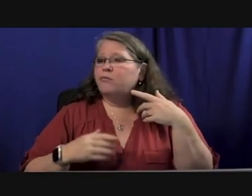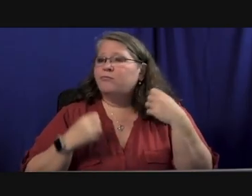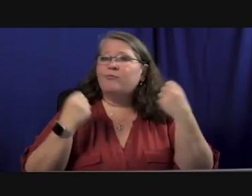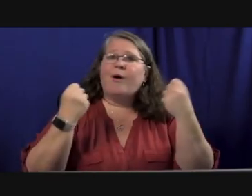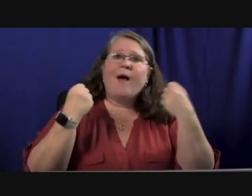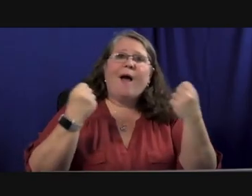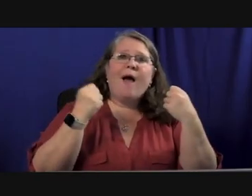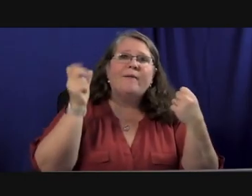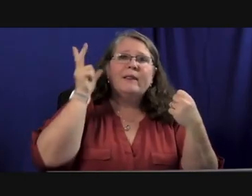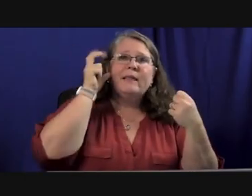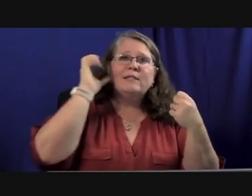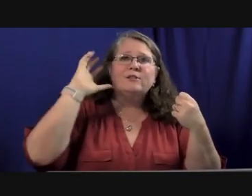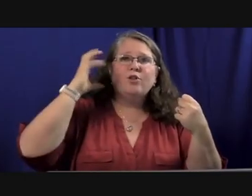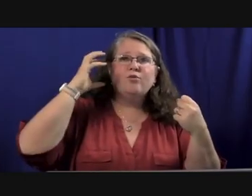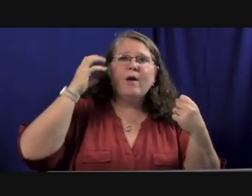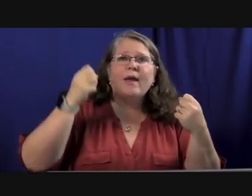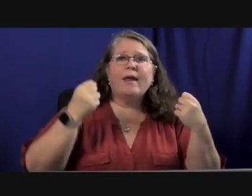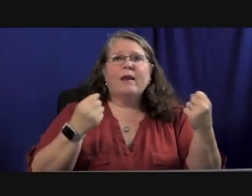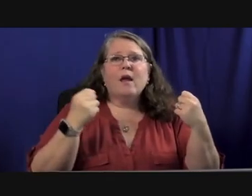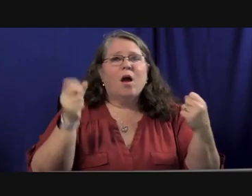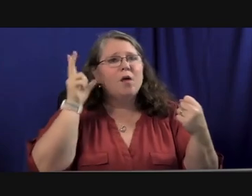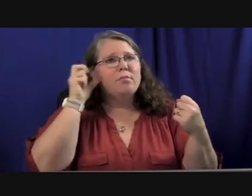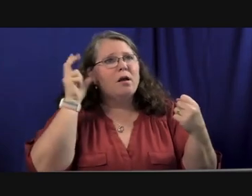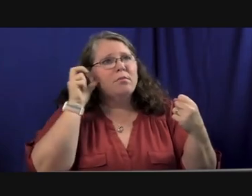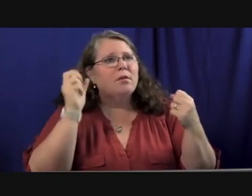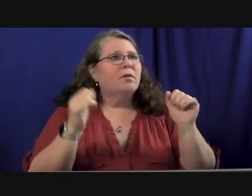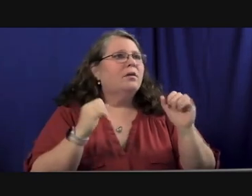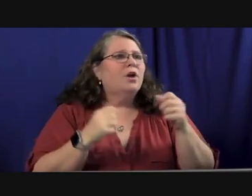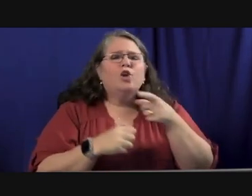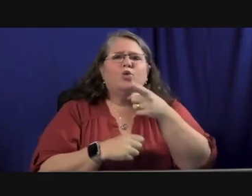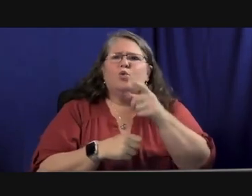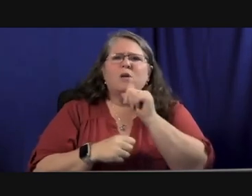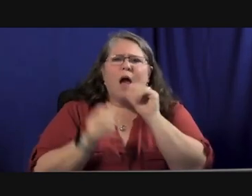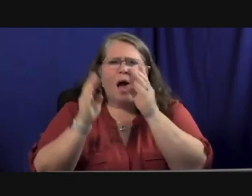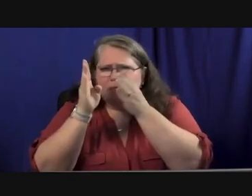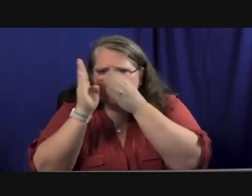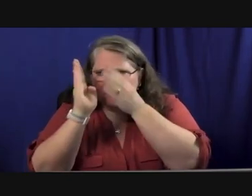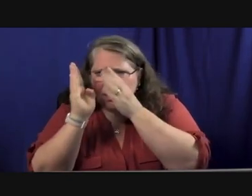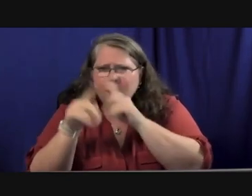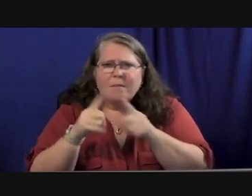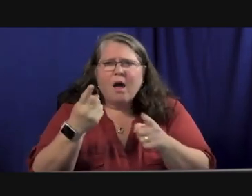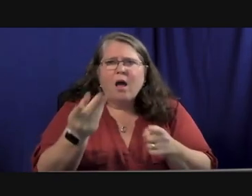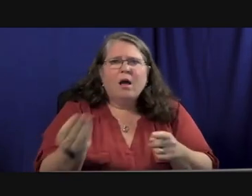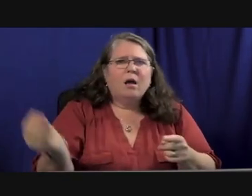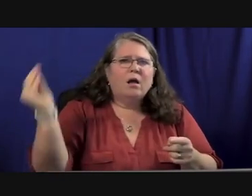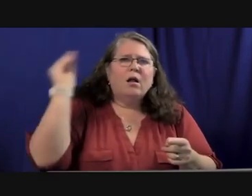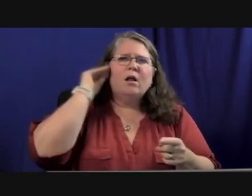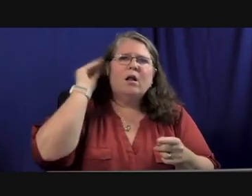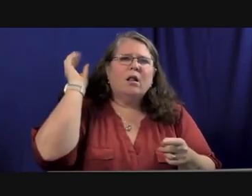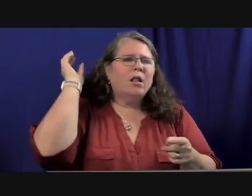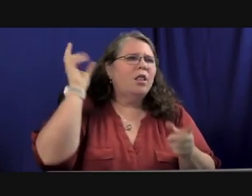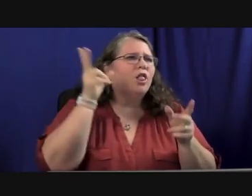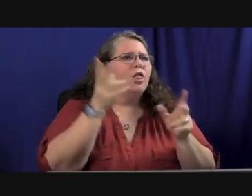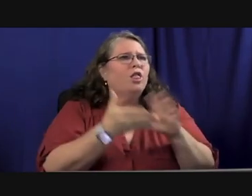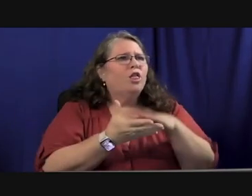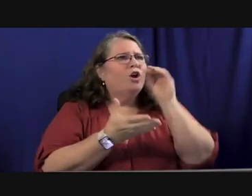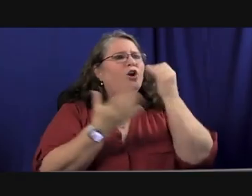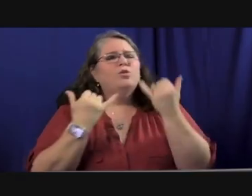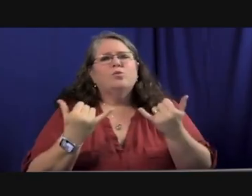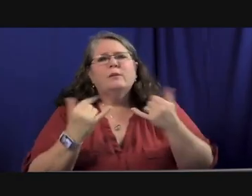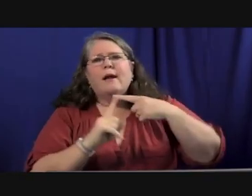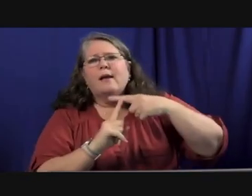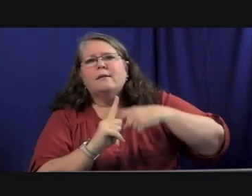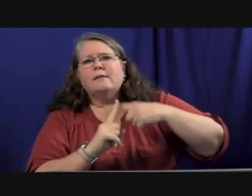intentional hearing, as far as what you're listening to the radio and driving, and you're maybe thinking